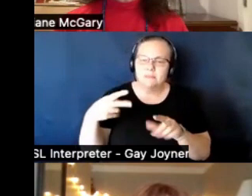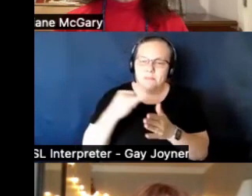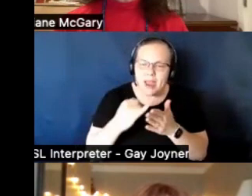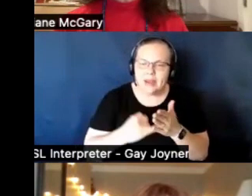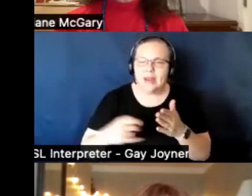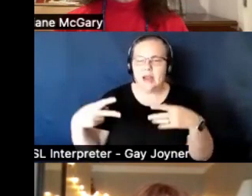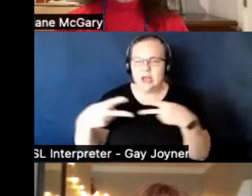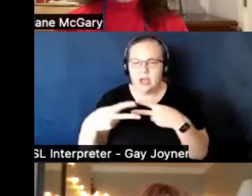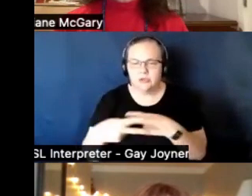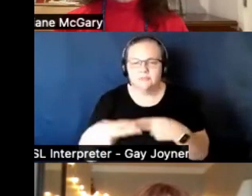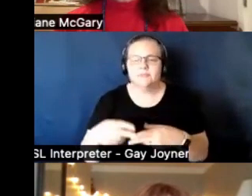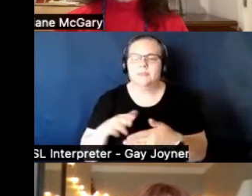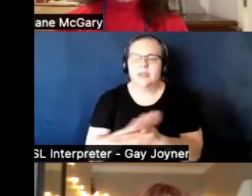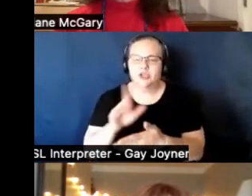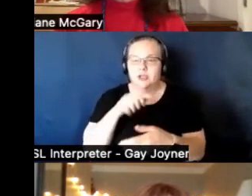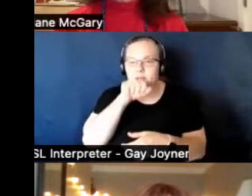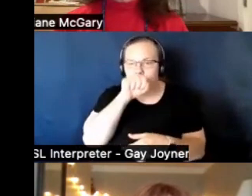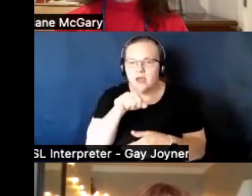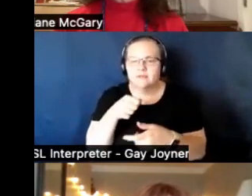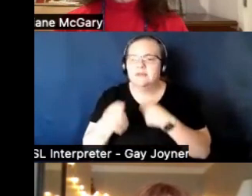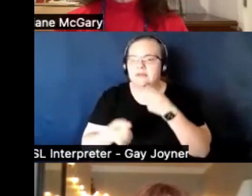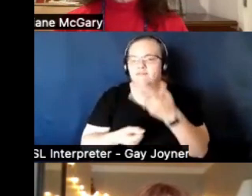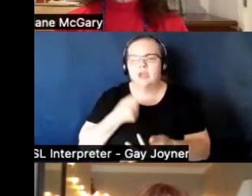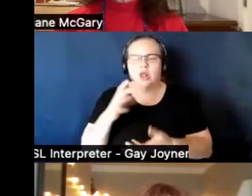drawing, Emily loves telling stories with her sister,